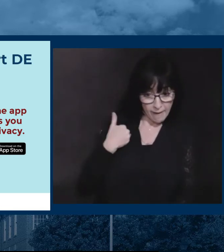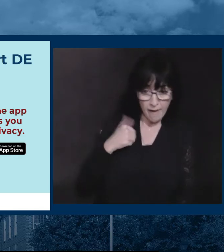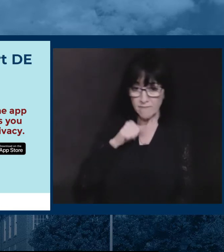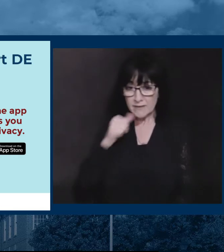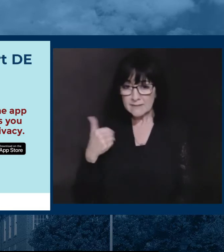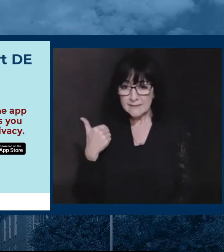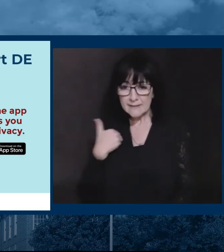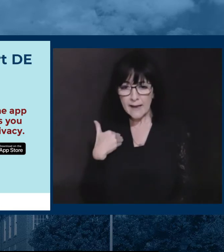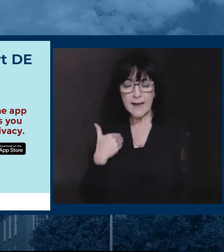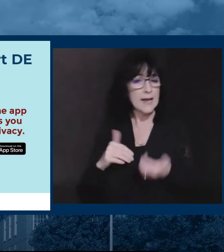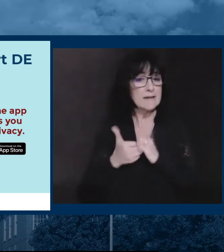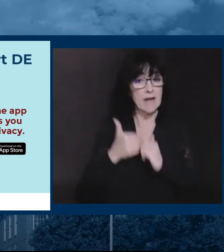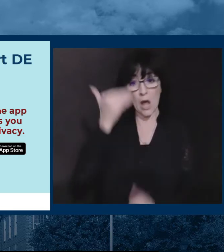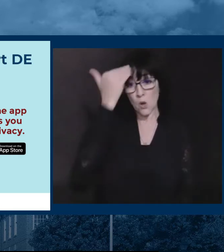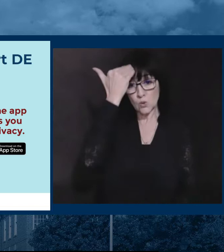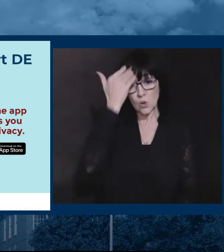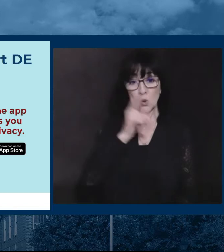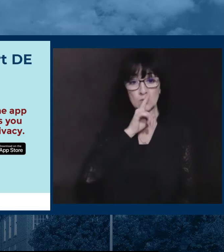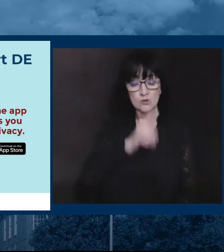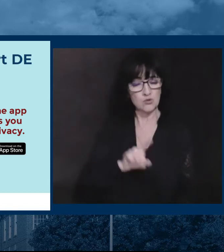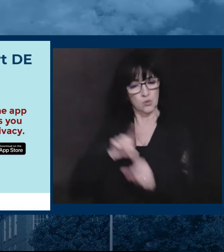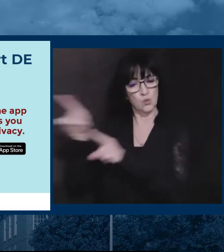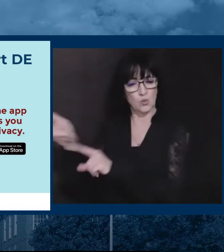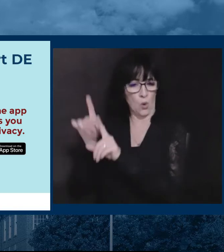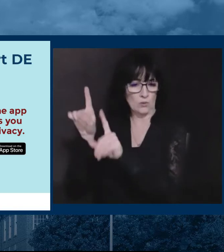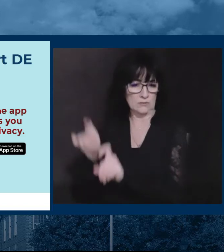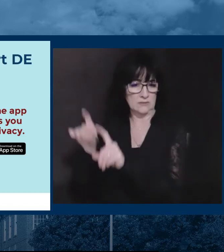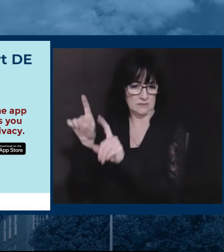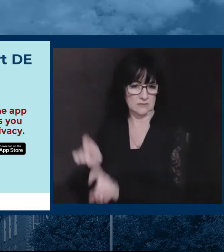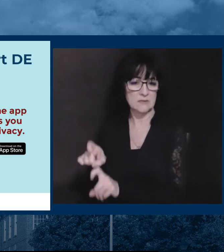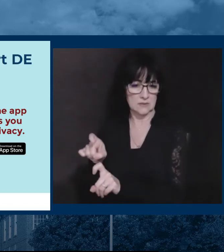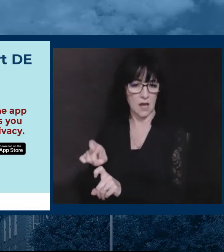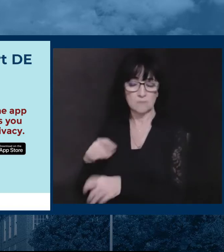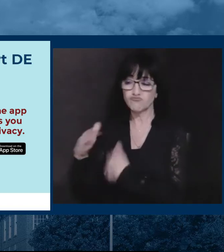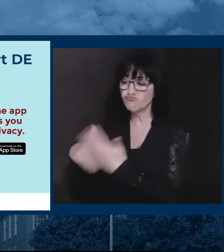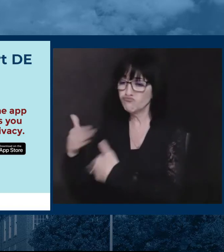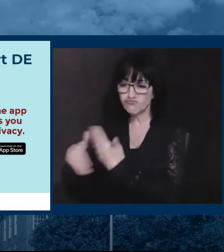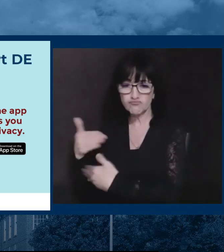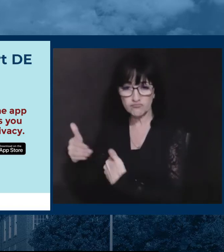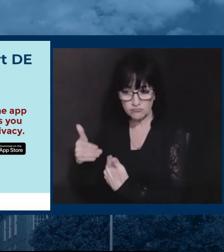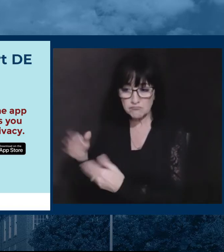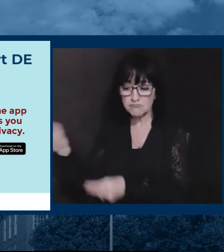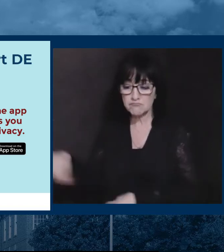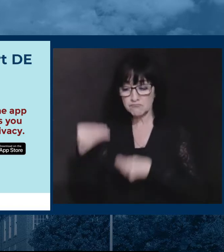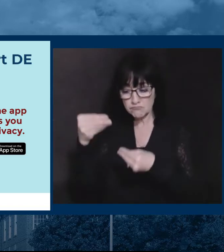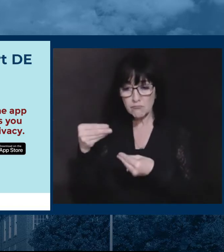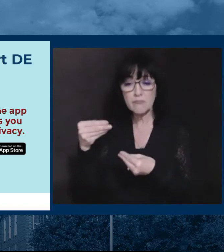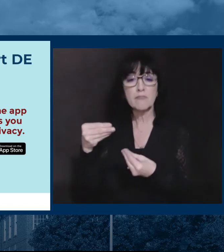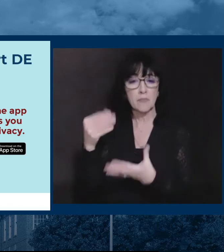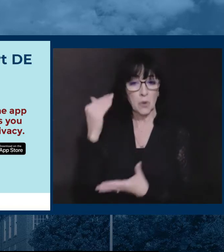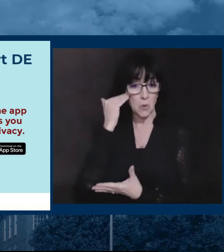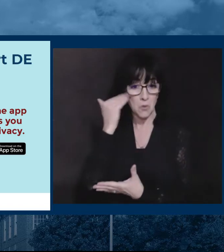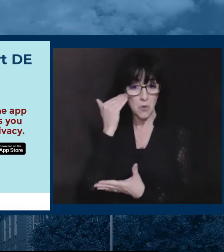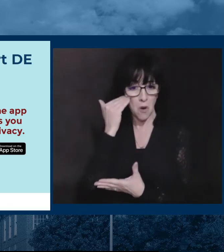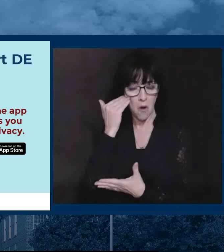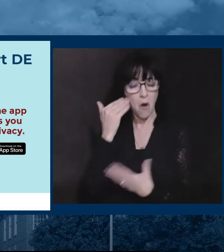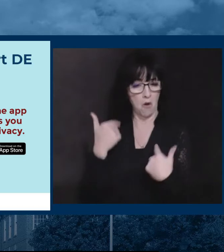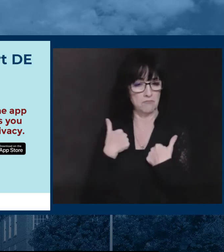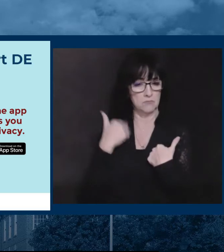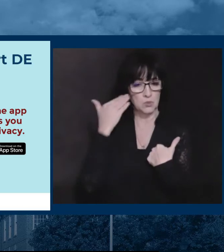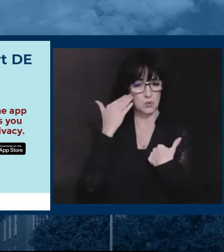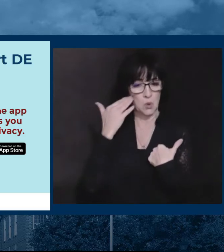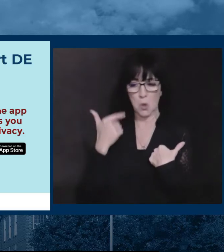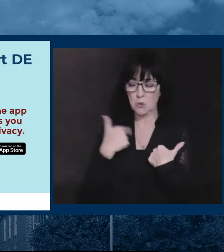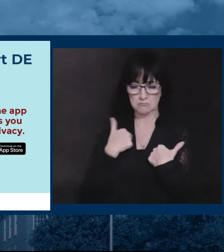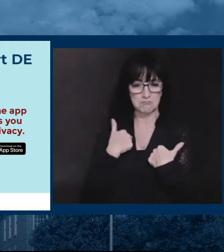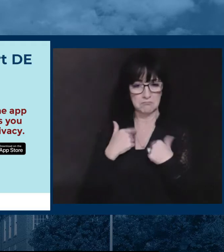there's lots of partners there for the great work that they've been doing, administering over 1 million tests. Just incredible